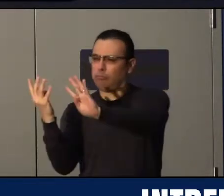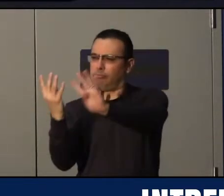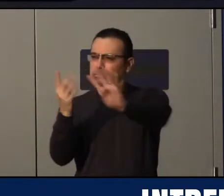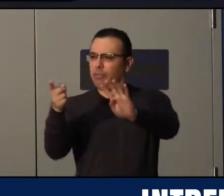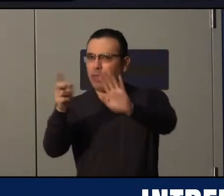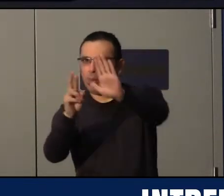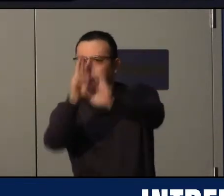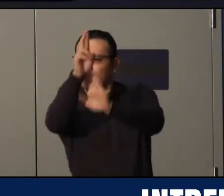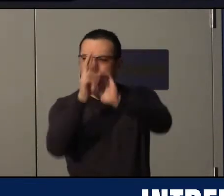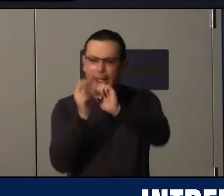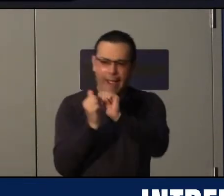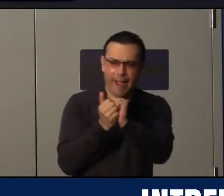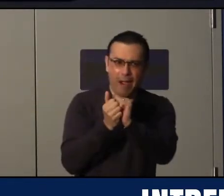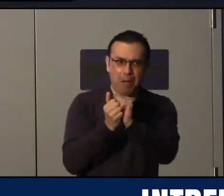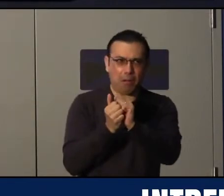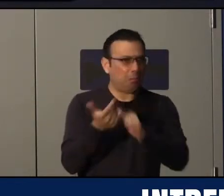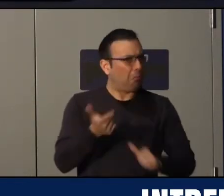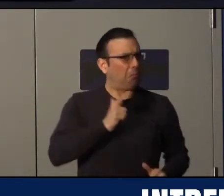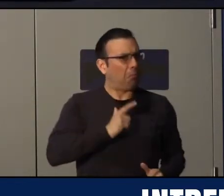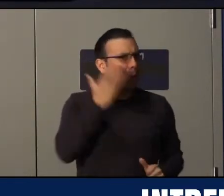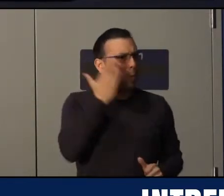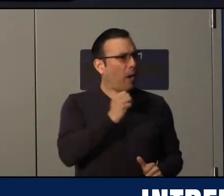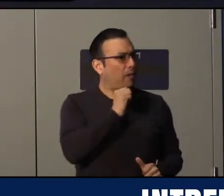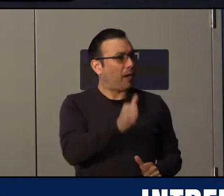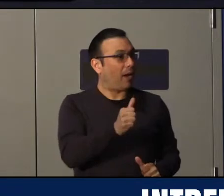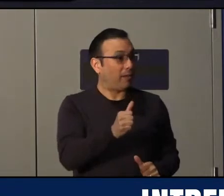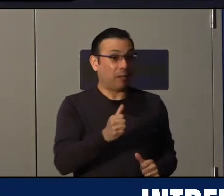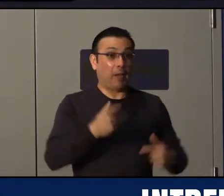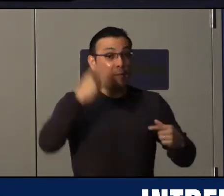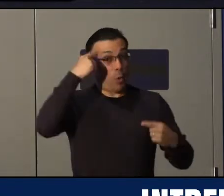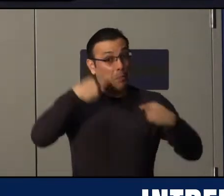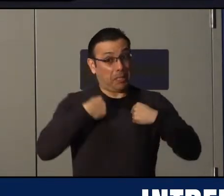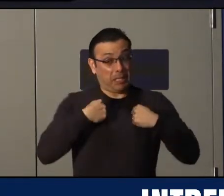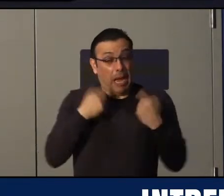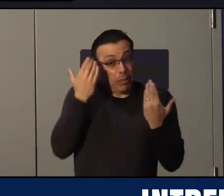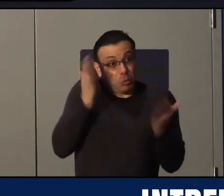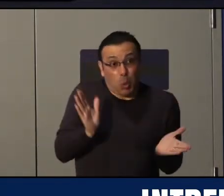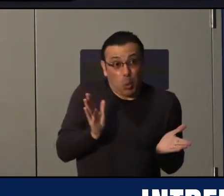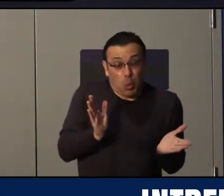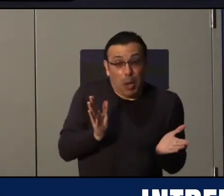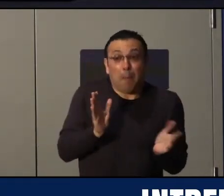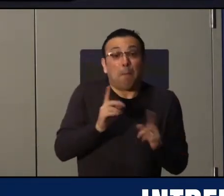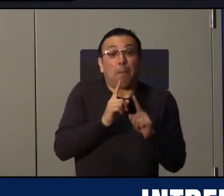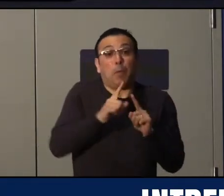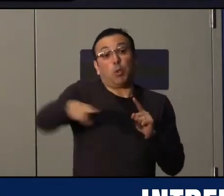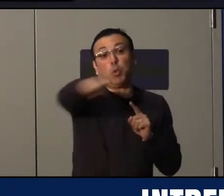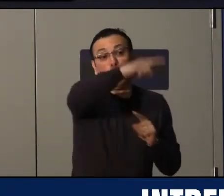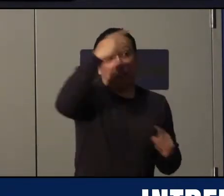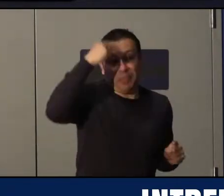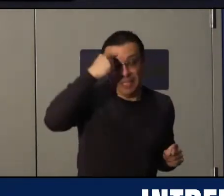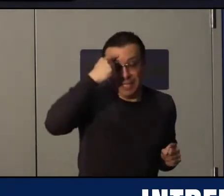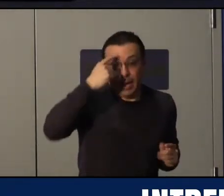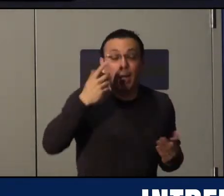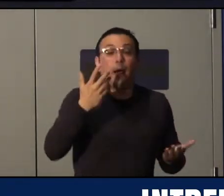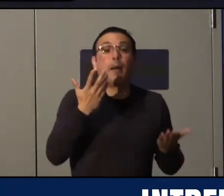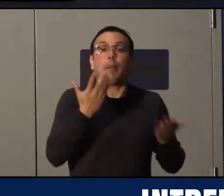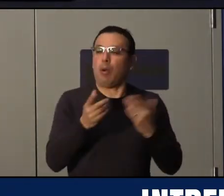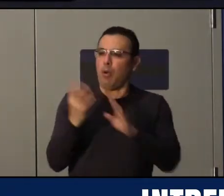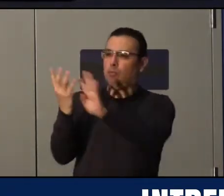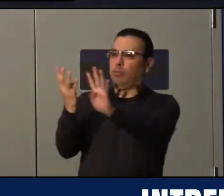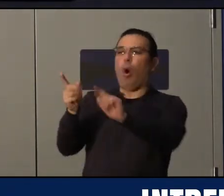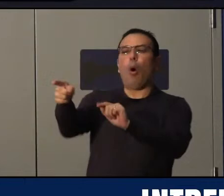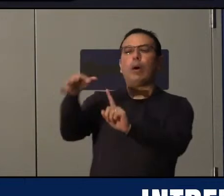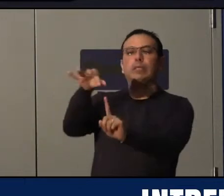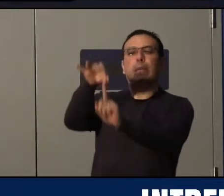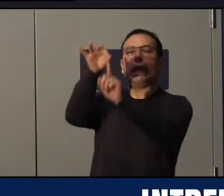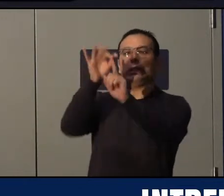possible, to at least consider. Because up till that point, I don't know about you guys, but I thought, man, that's something other special people get to do. Why